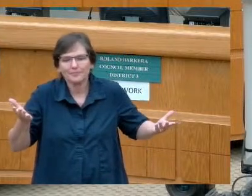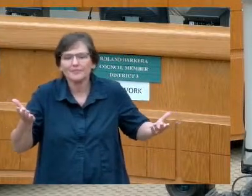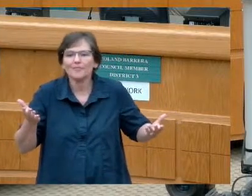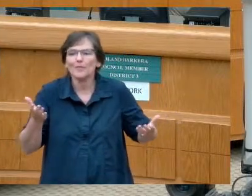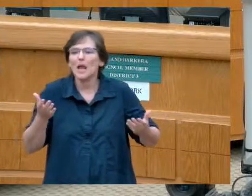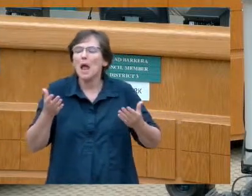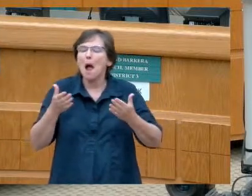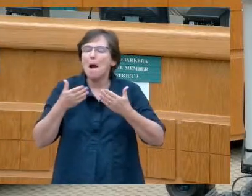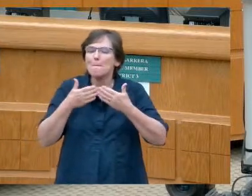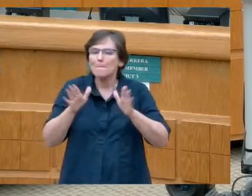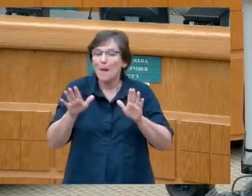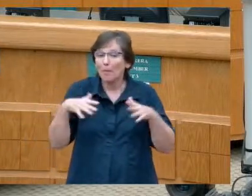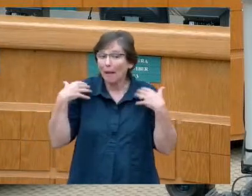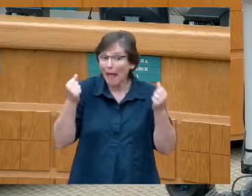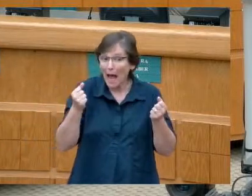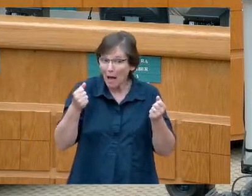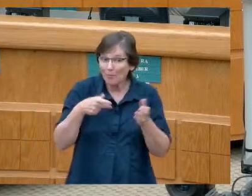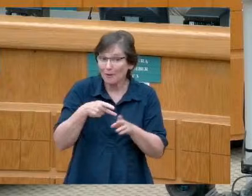professionals are preparing for.